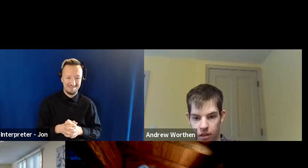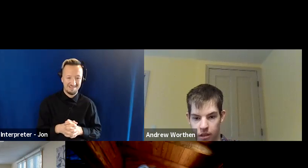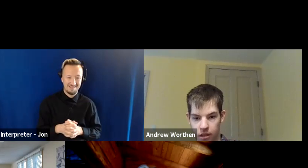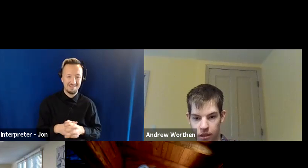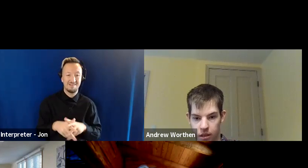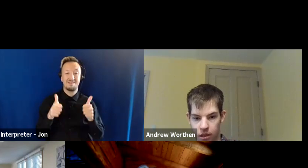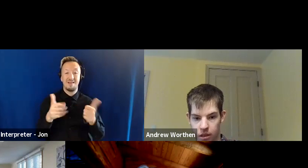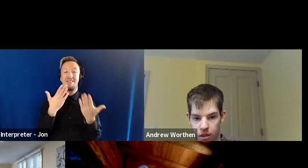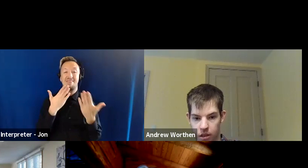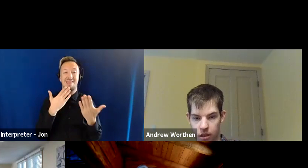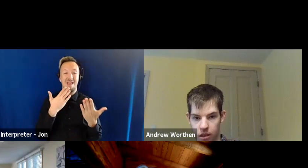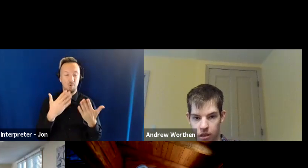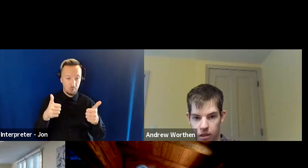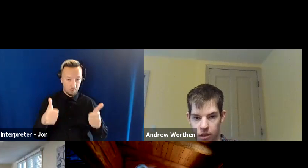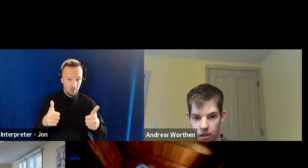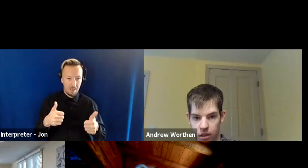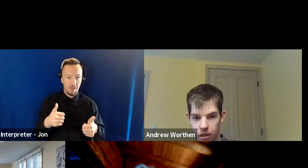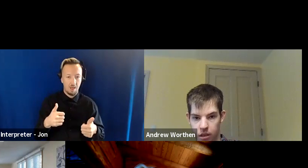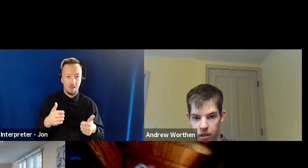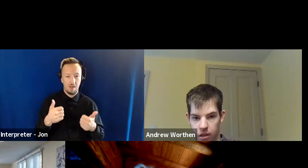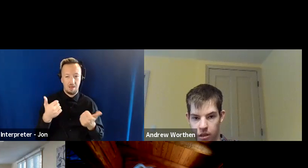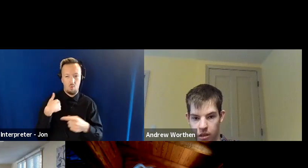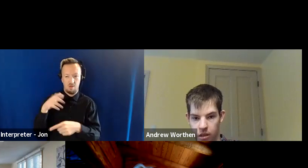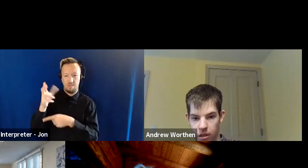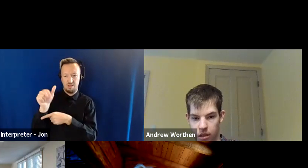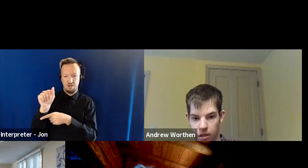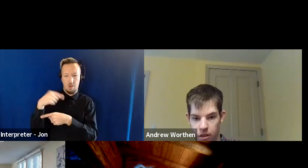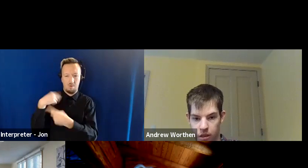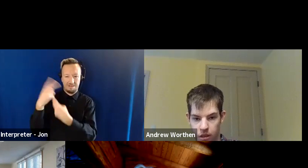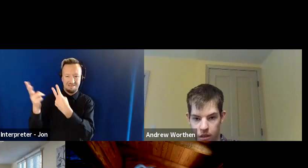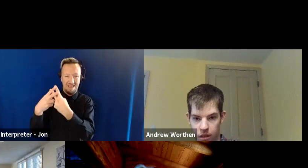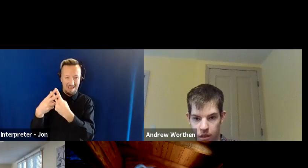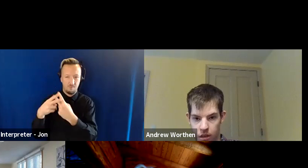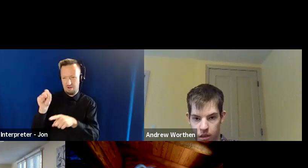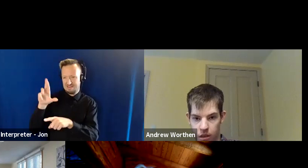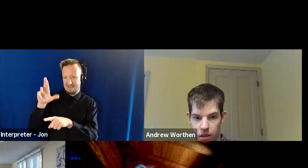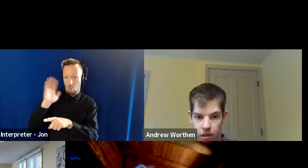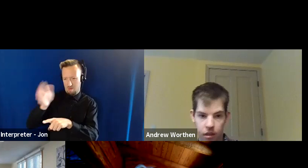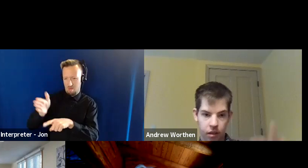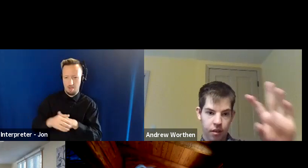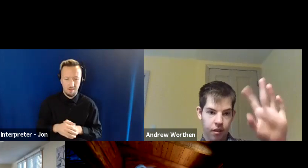All right, thanks, guys, and I will work on getting this chat saved for us. Or maybe Sarah needs to do that.